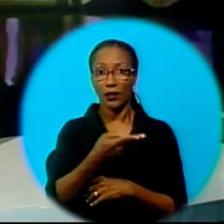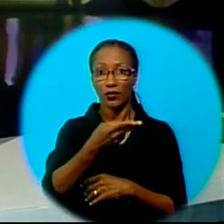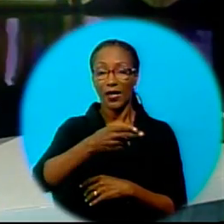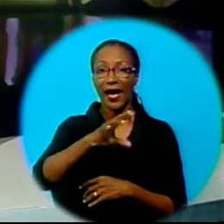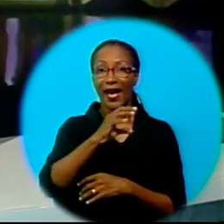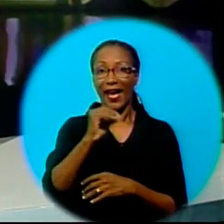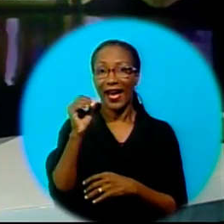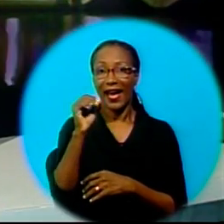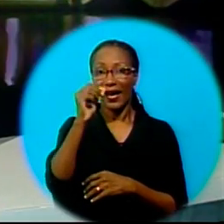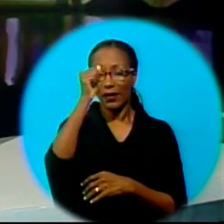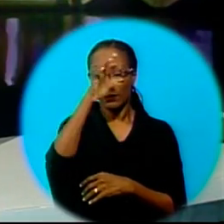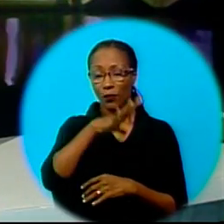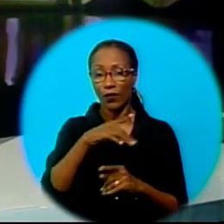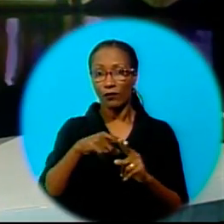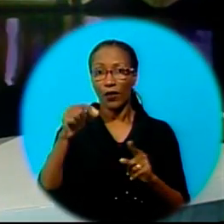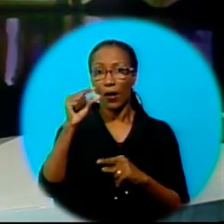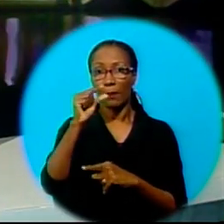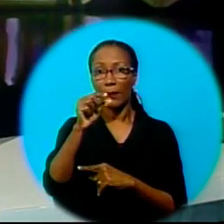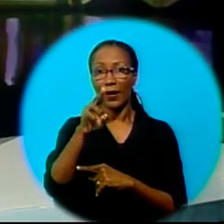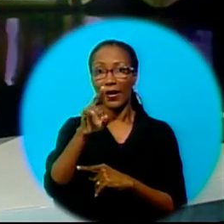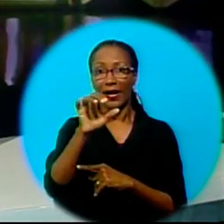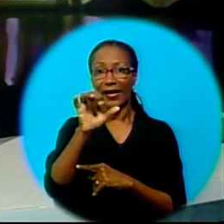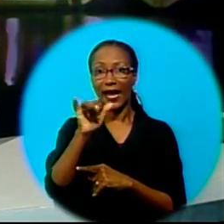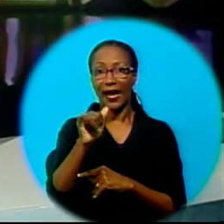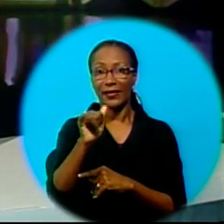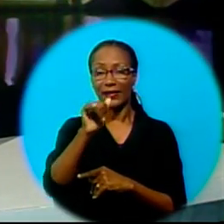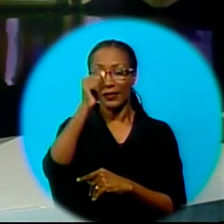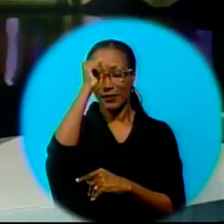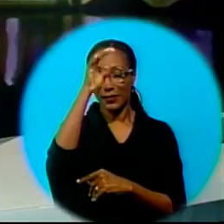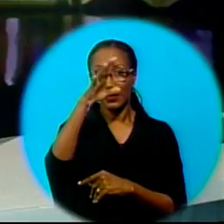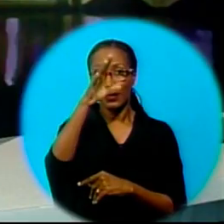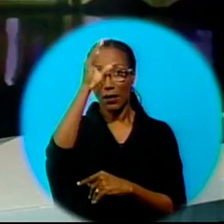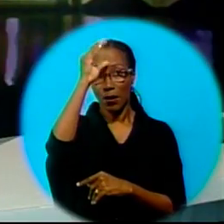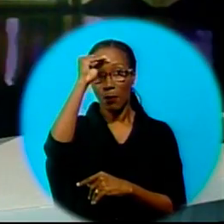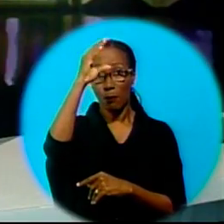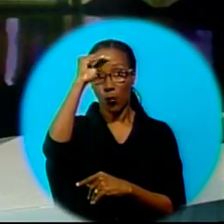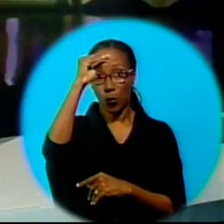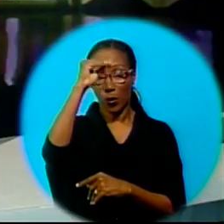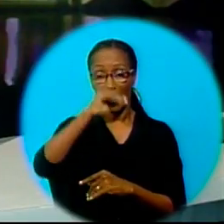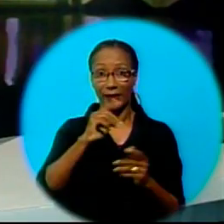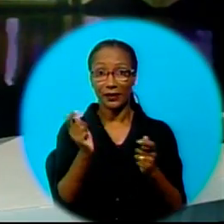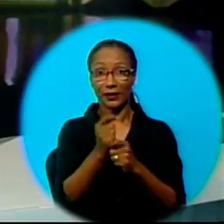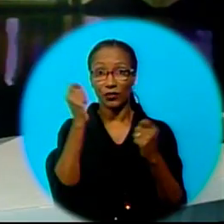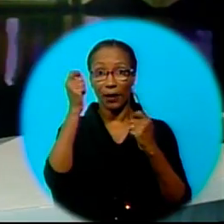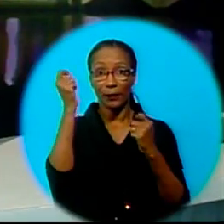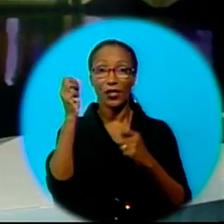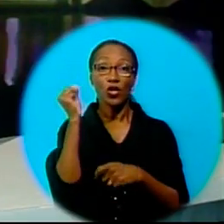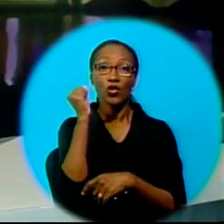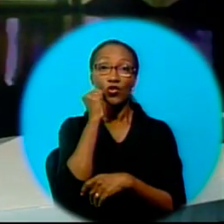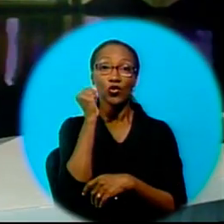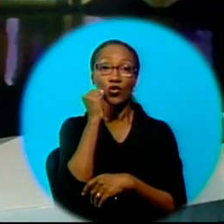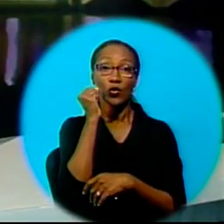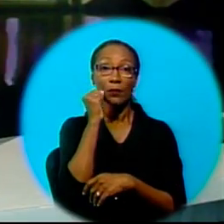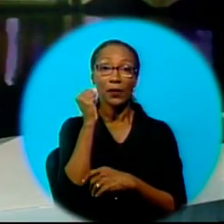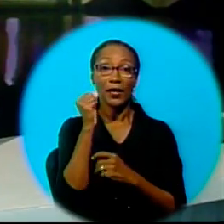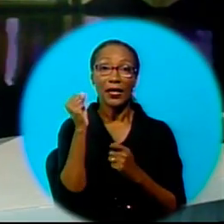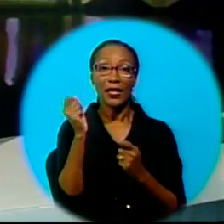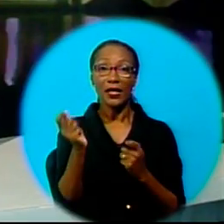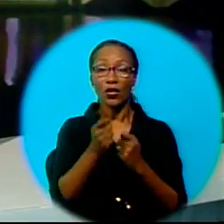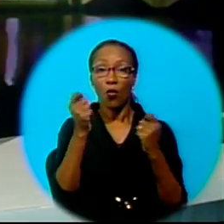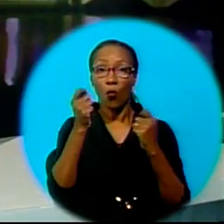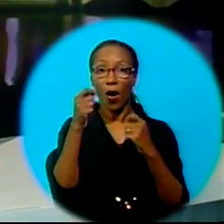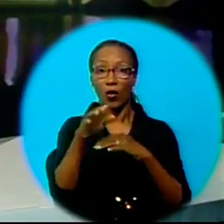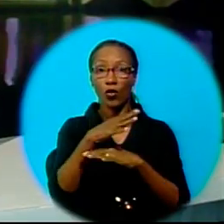champion. Playing in the final of the competition last evening at Marine Gardens, Sulman defeated fellow Barbadian Chelsea Samuel,